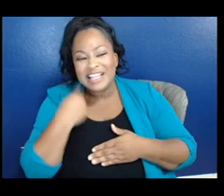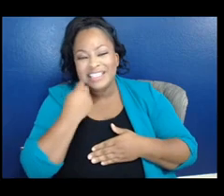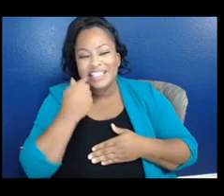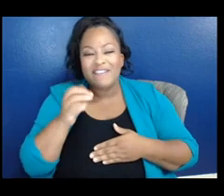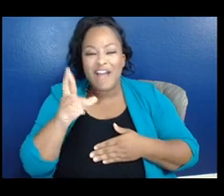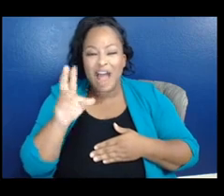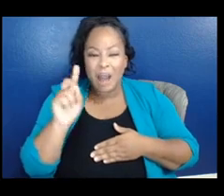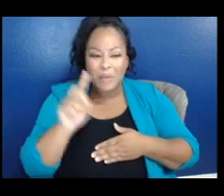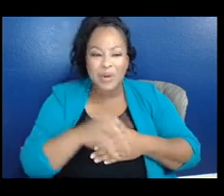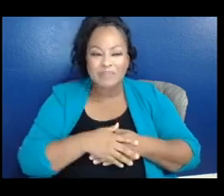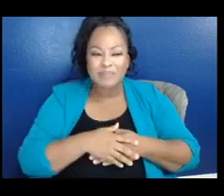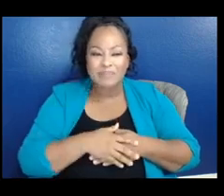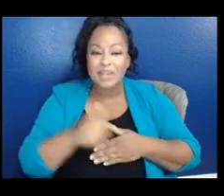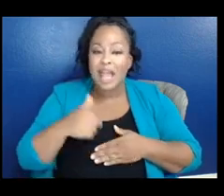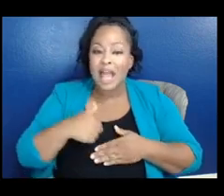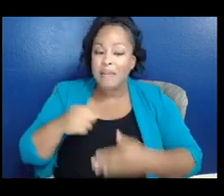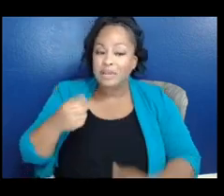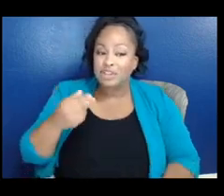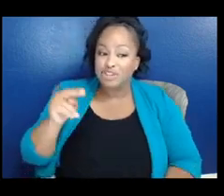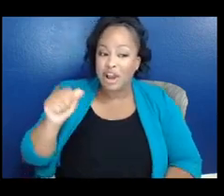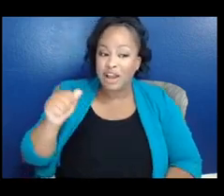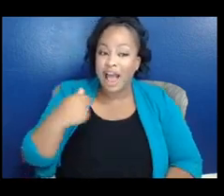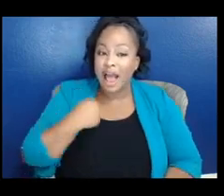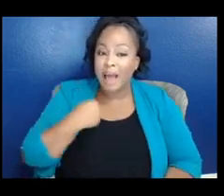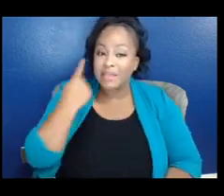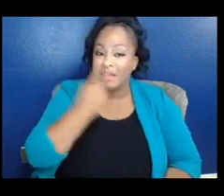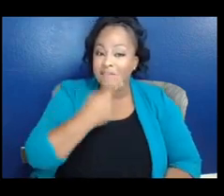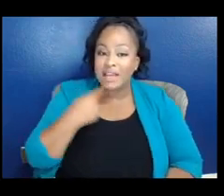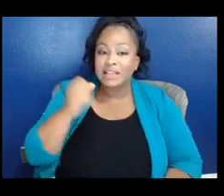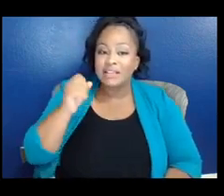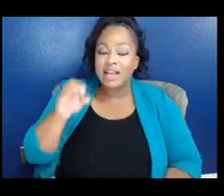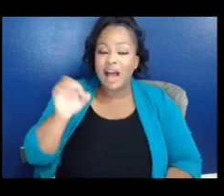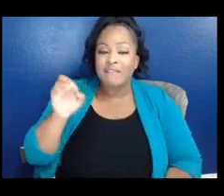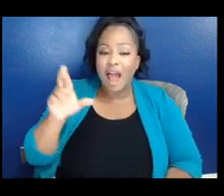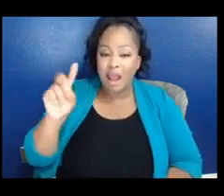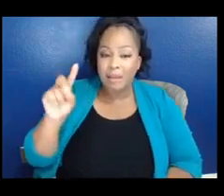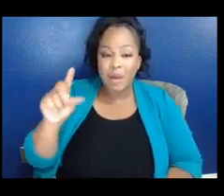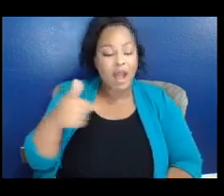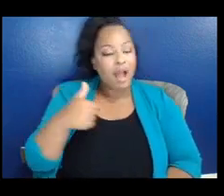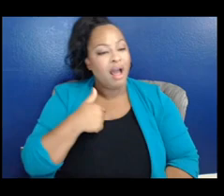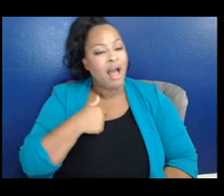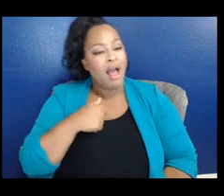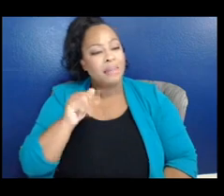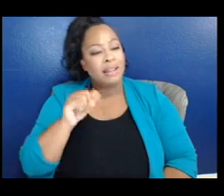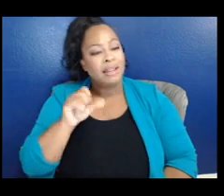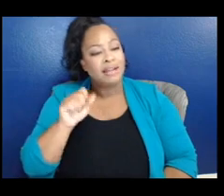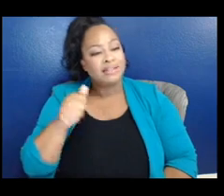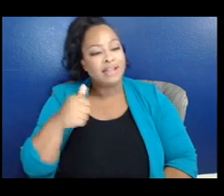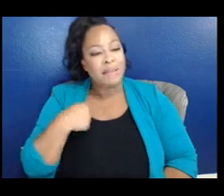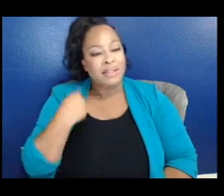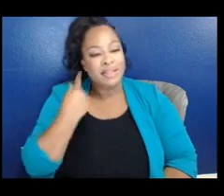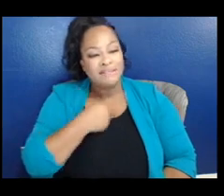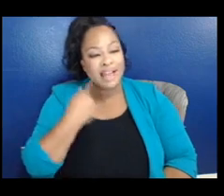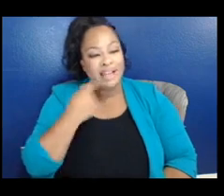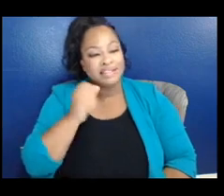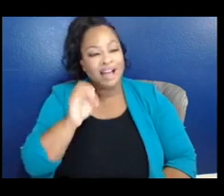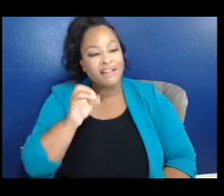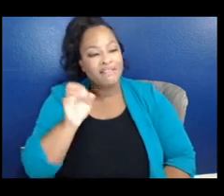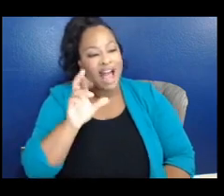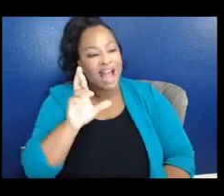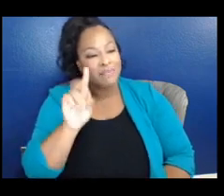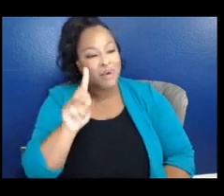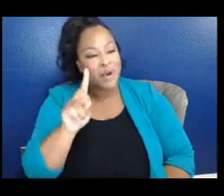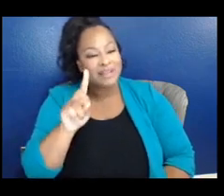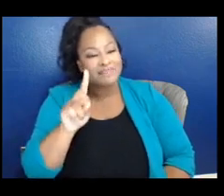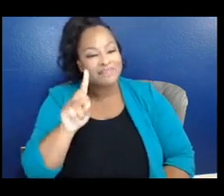fibroids. I am Shona, and I am the face of fibroids. I am Lisa, and I am the face